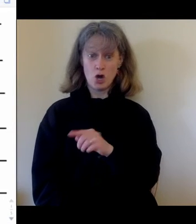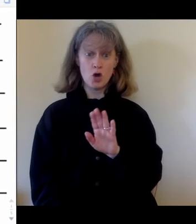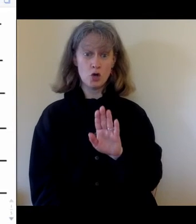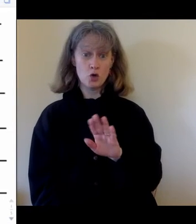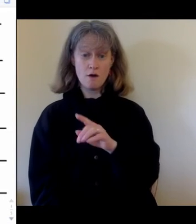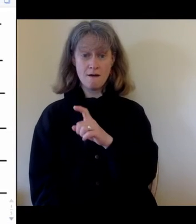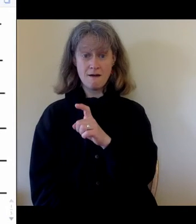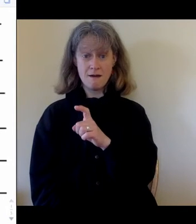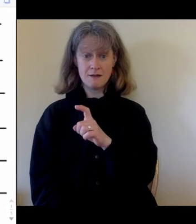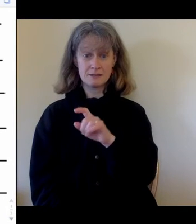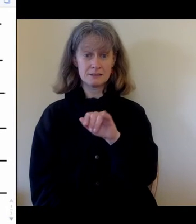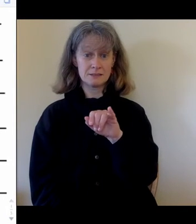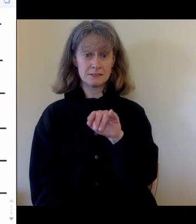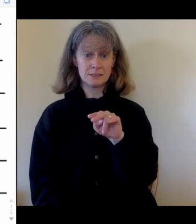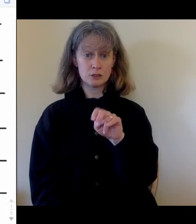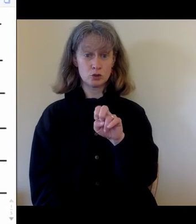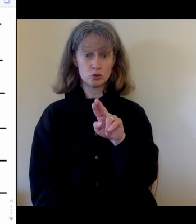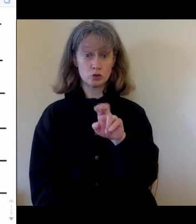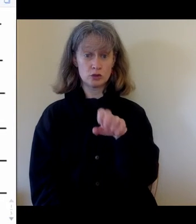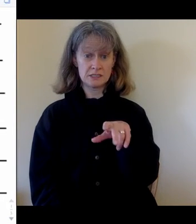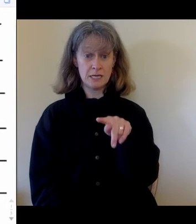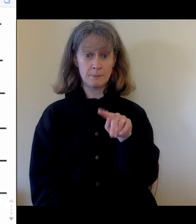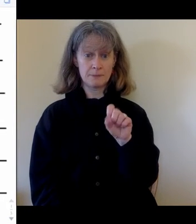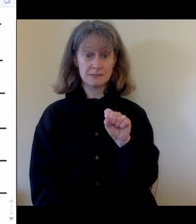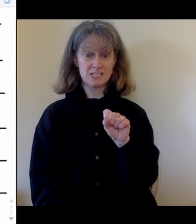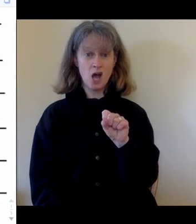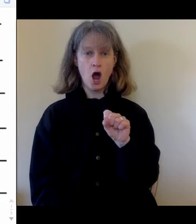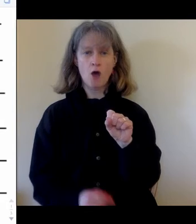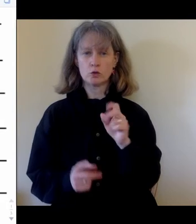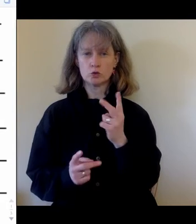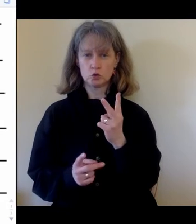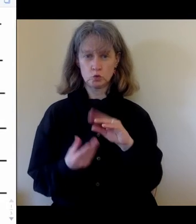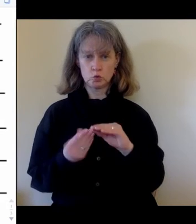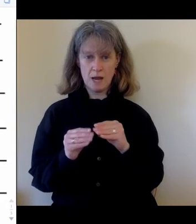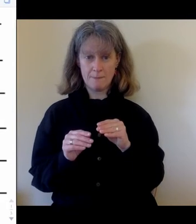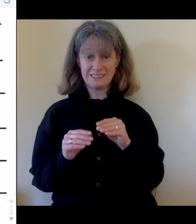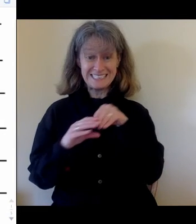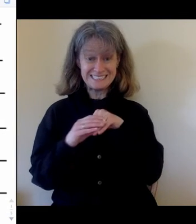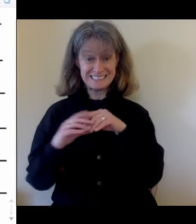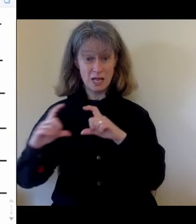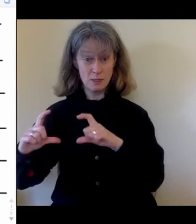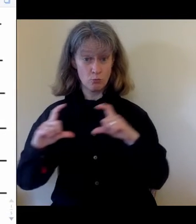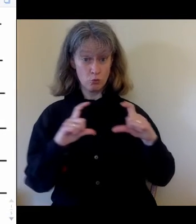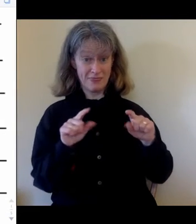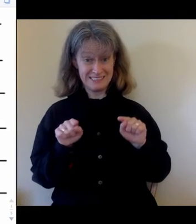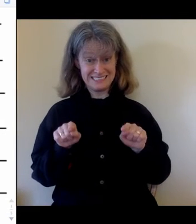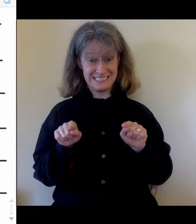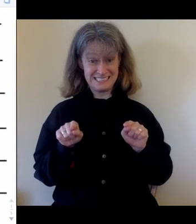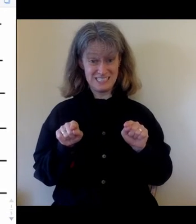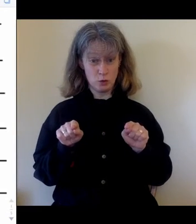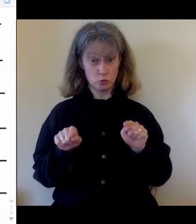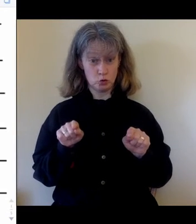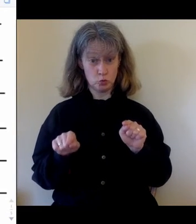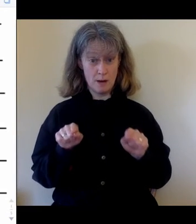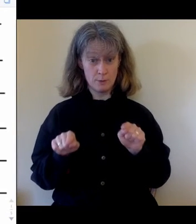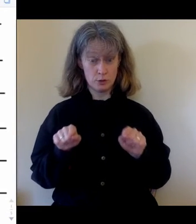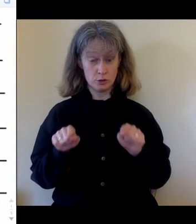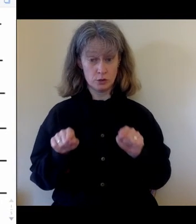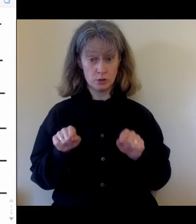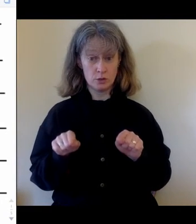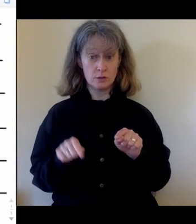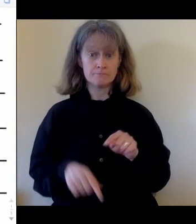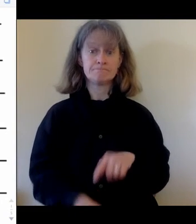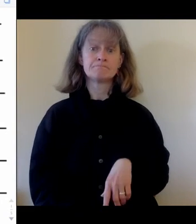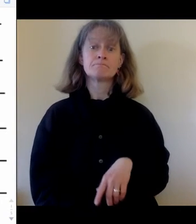are these 2 numbers that are in the parentheses with your x, if it's